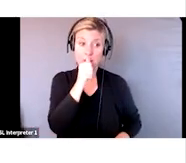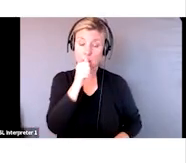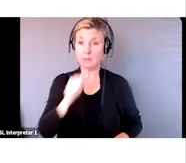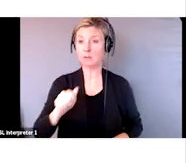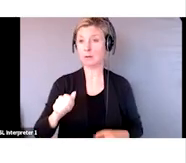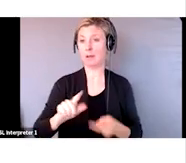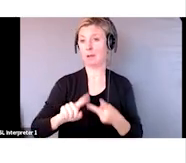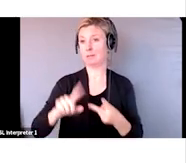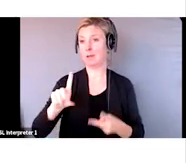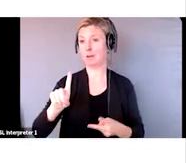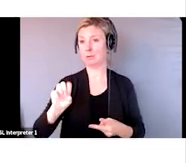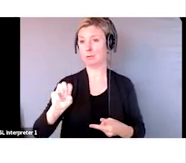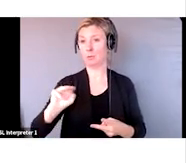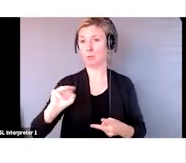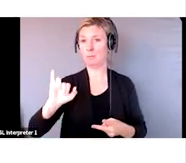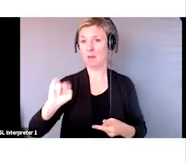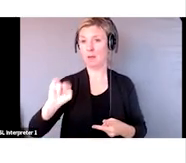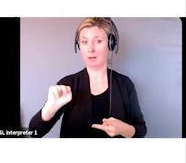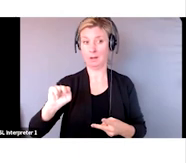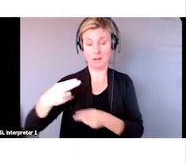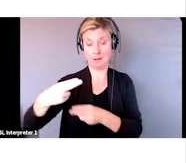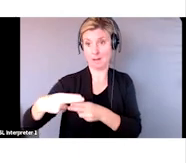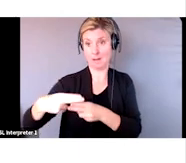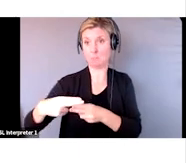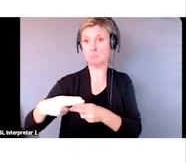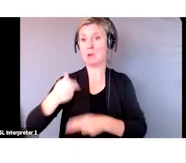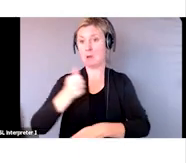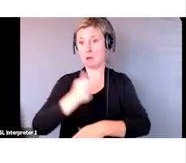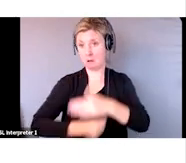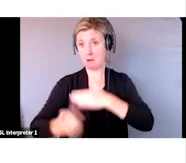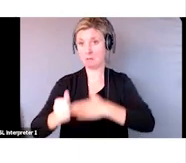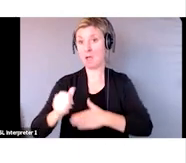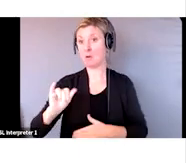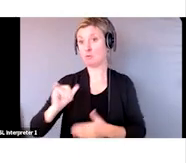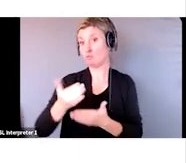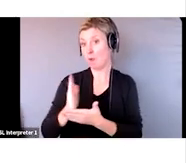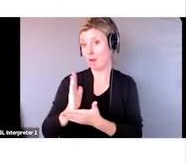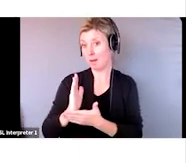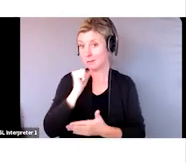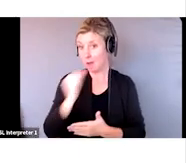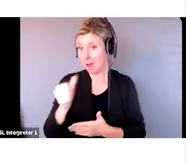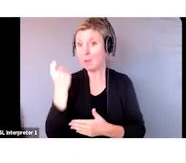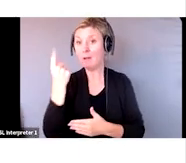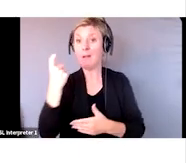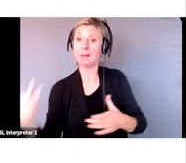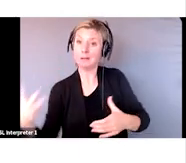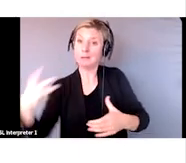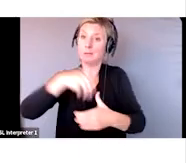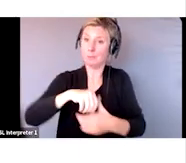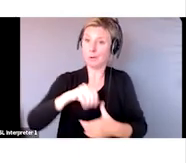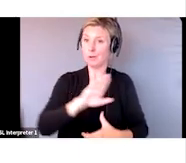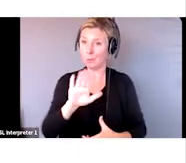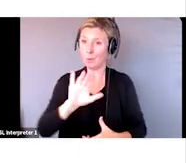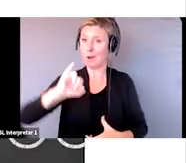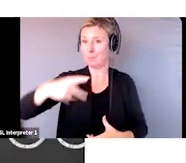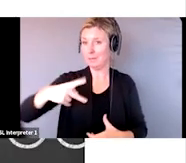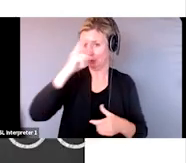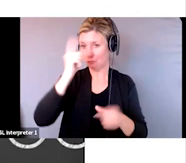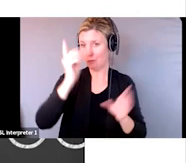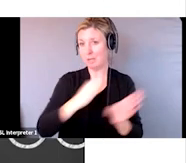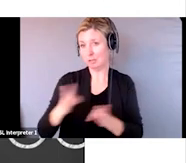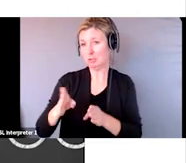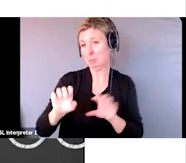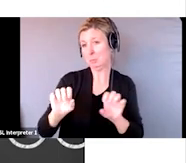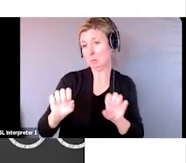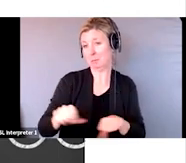official IP rights, but they do constitute intellectual property, and they can often form a very important part of your IP strategy. So let's